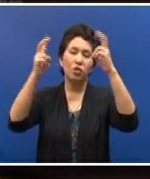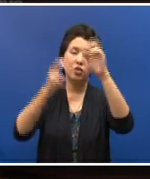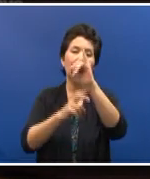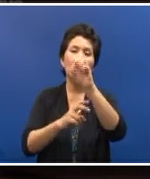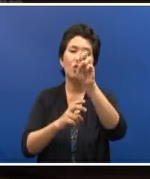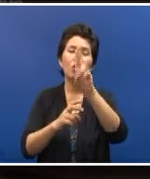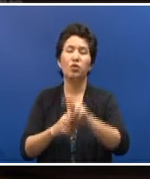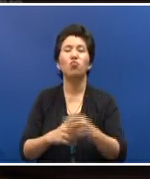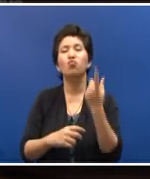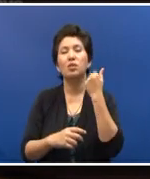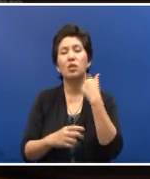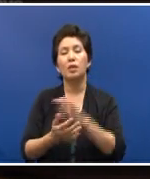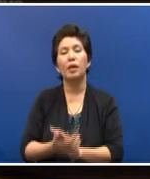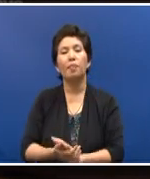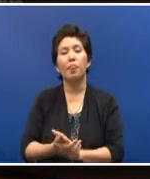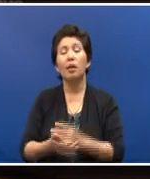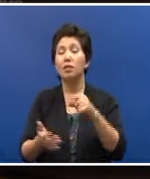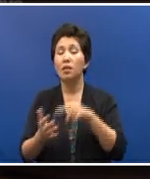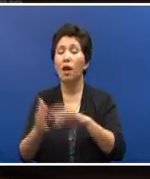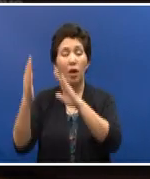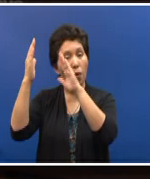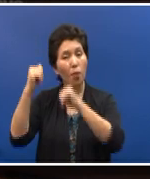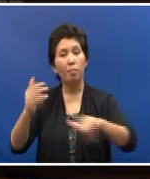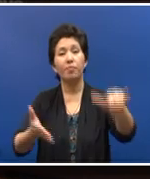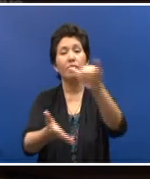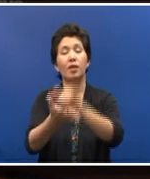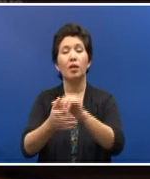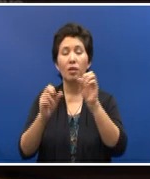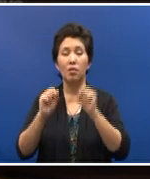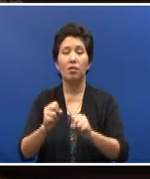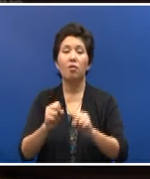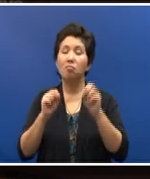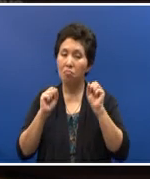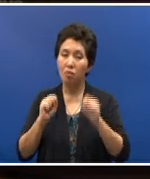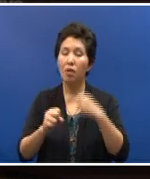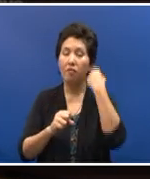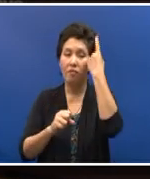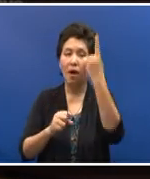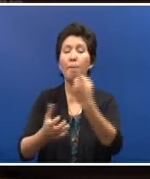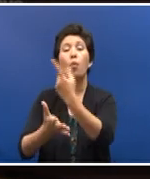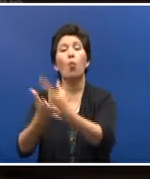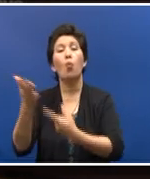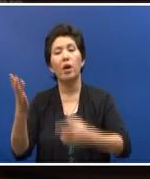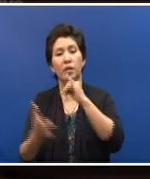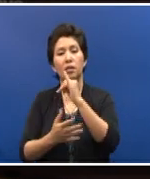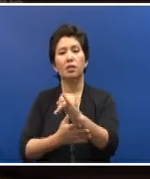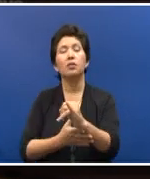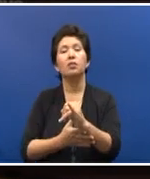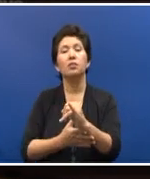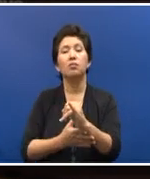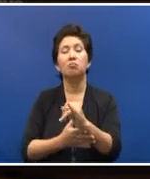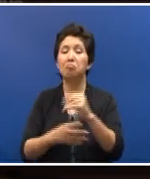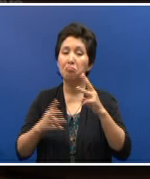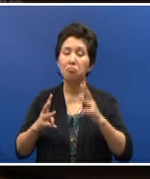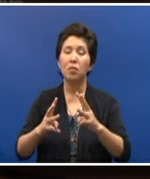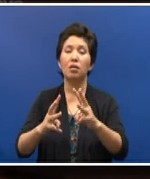Okay, so with that, I hope that, okay, you managed to understand what is the method